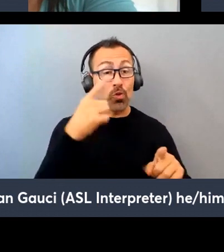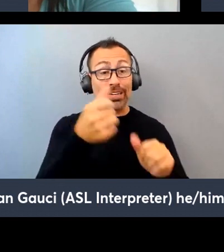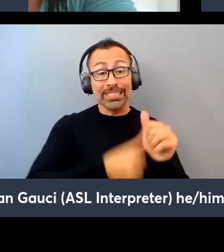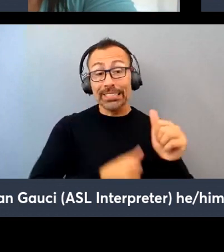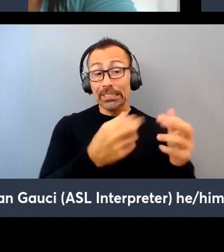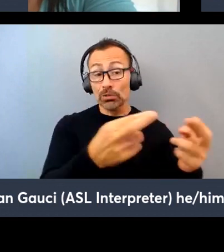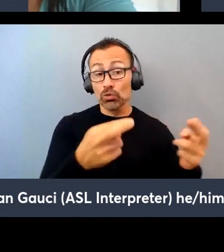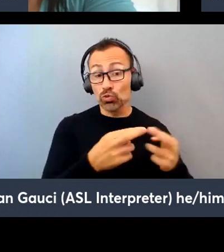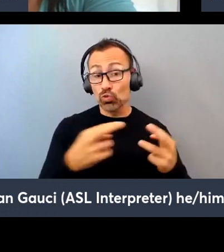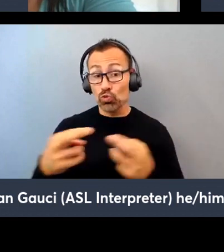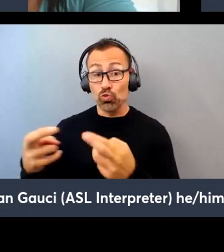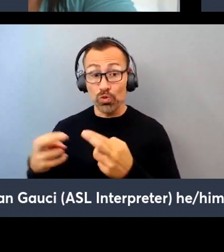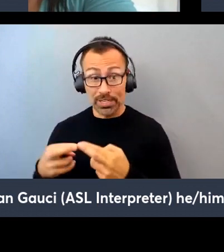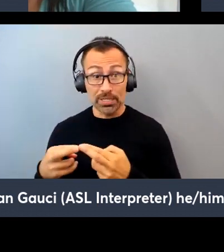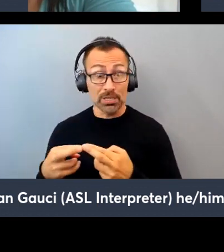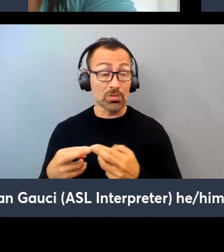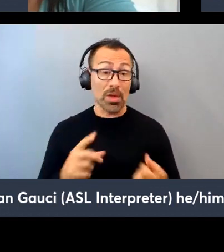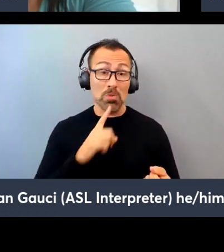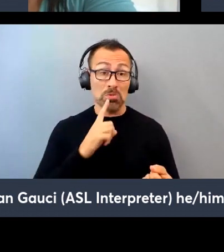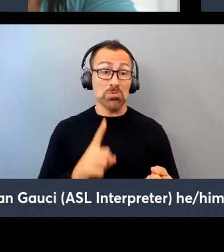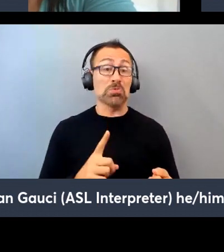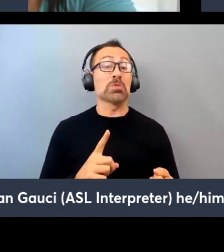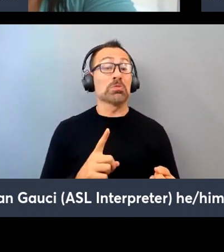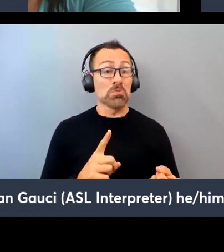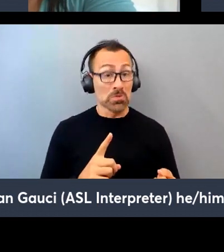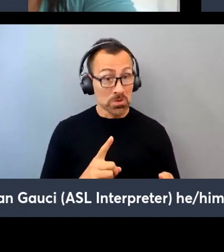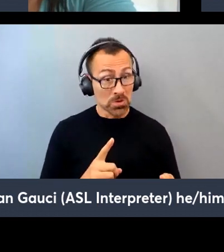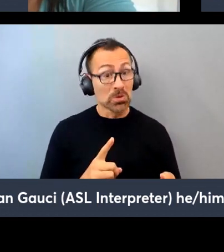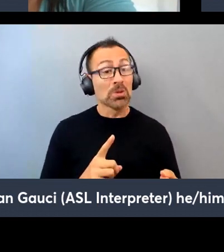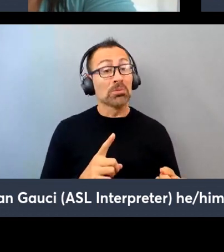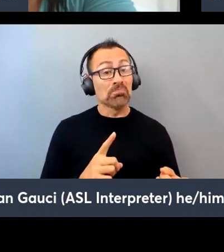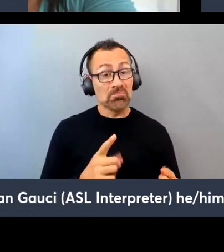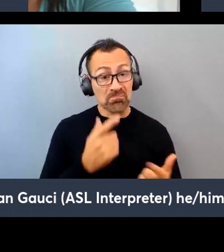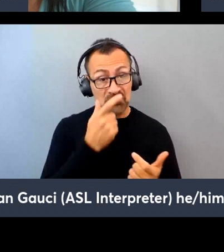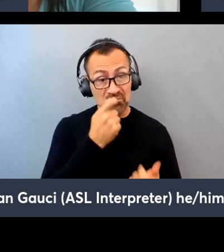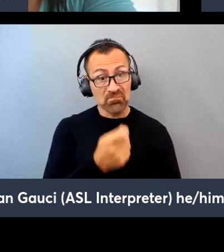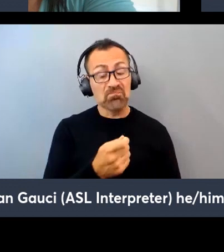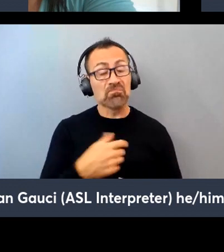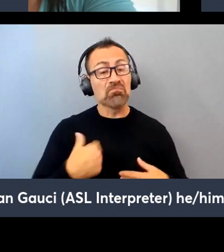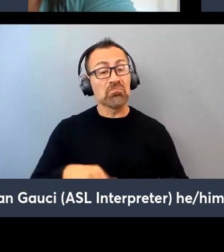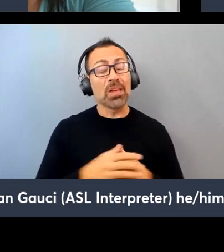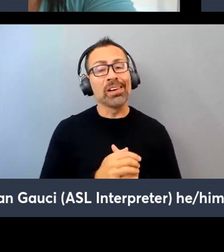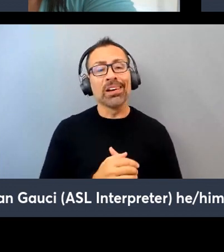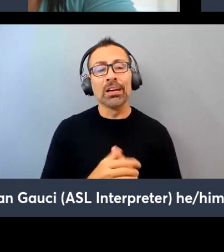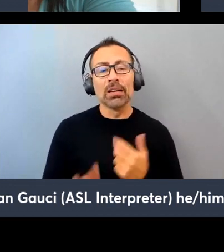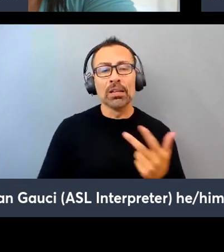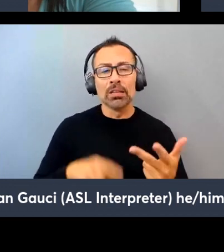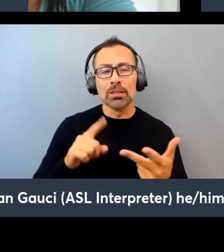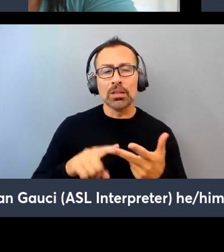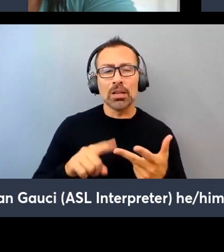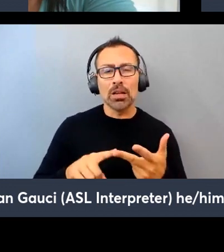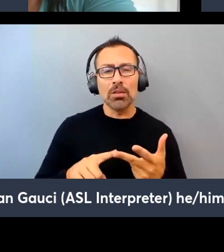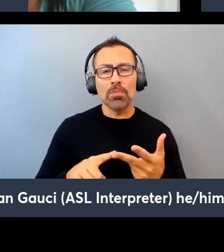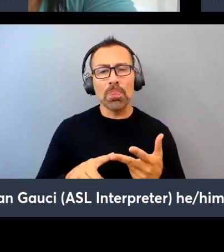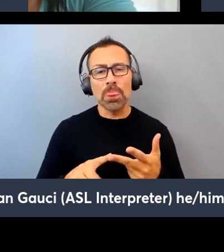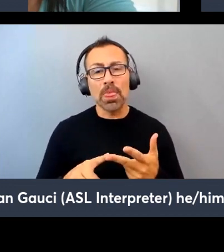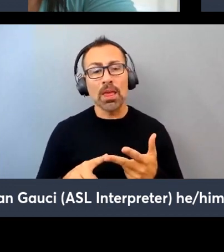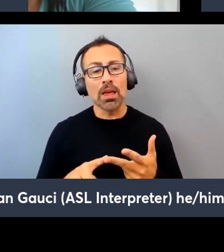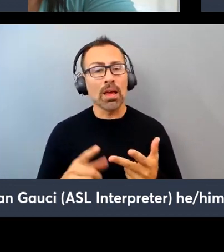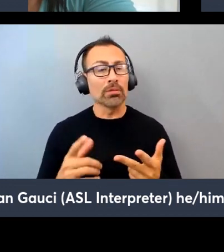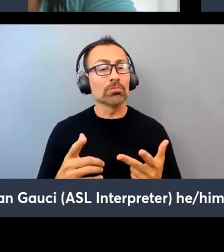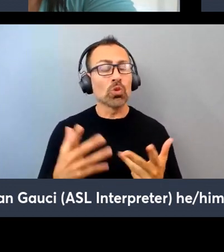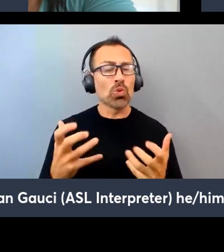that was something that really intrigued us. The other one was having a way by which we could